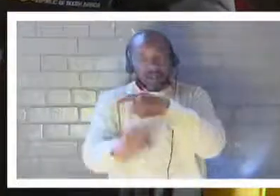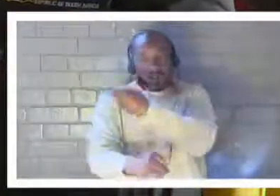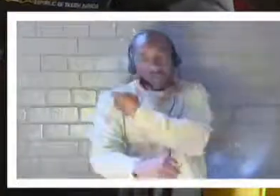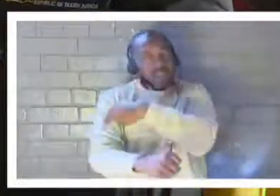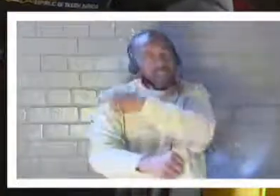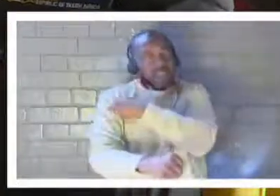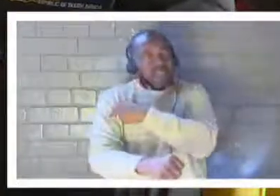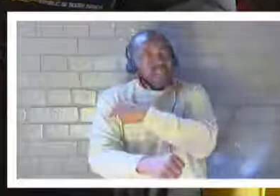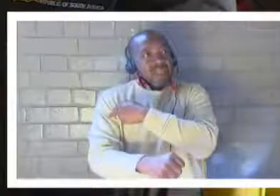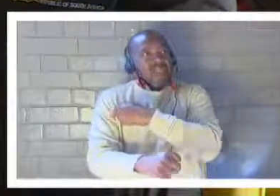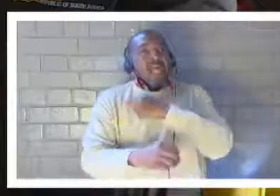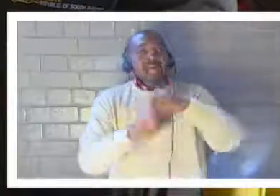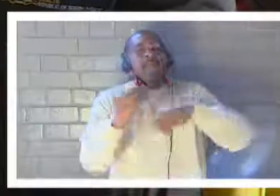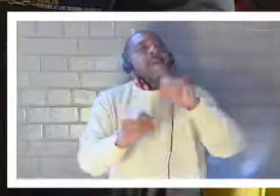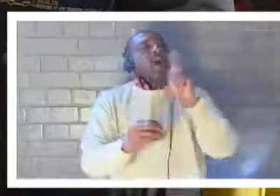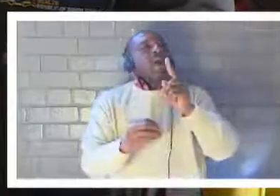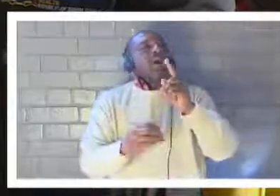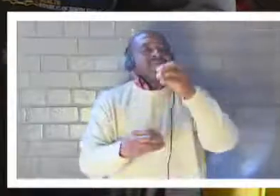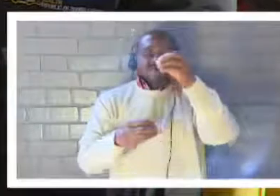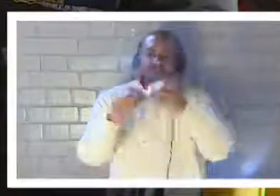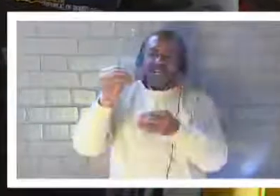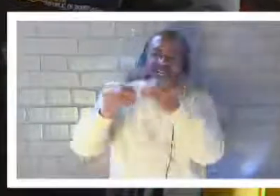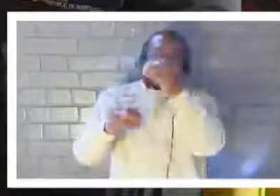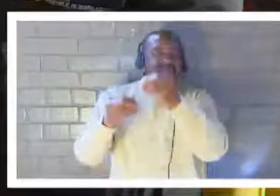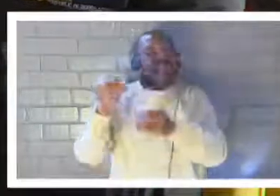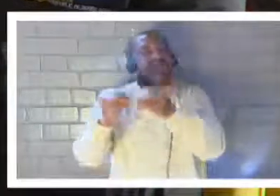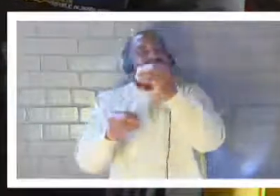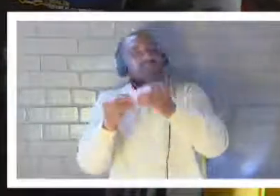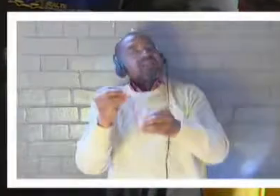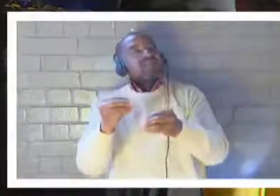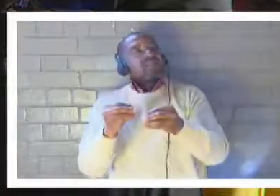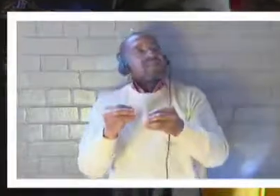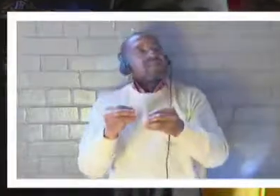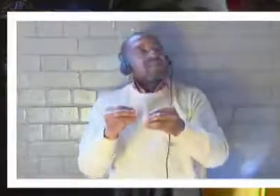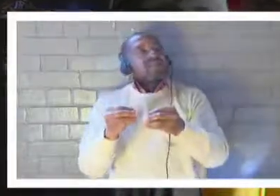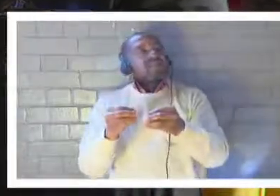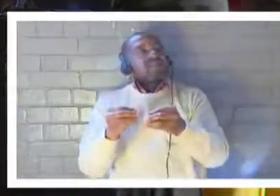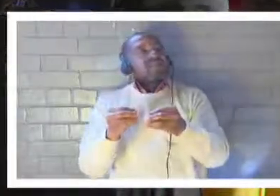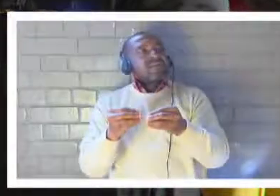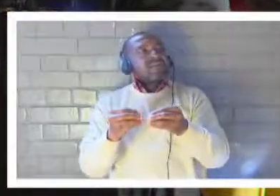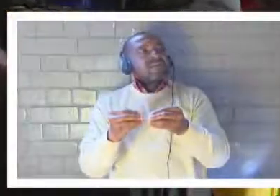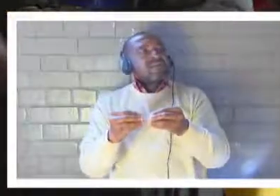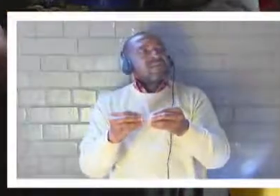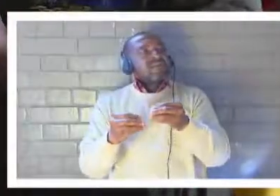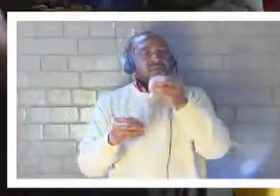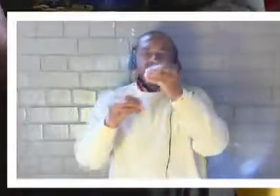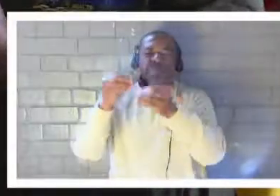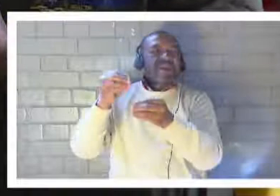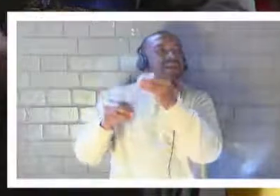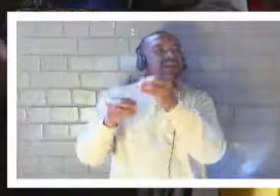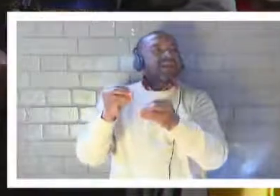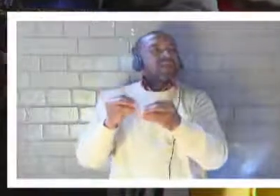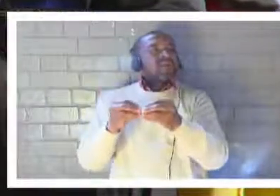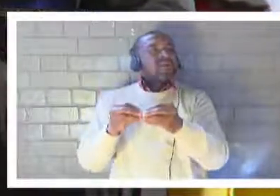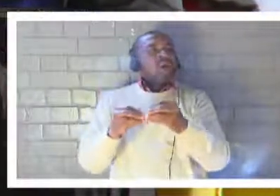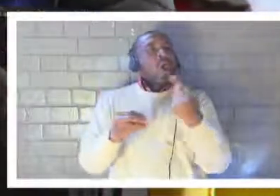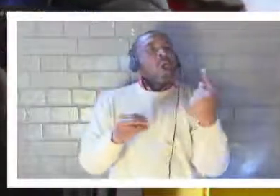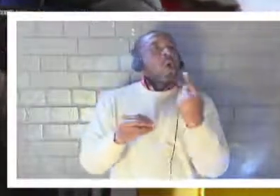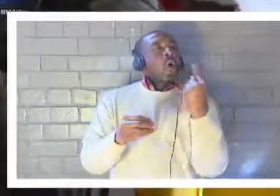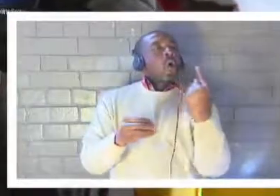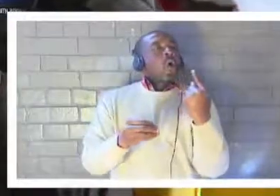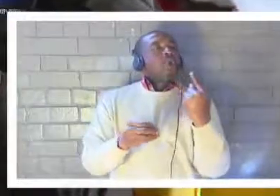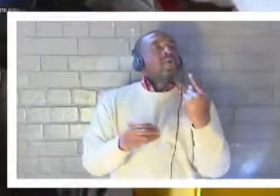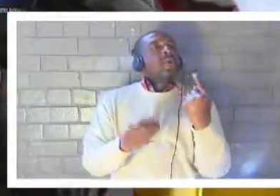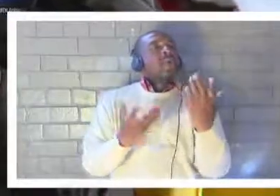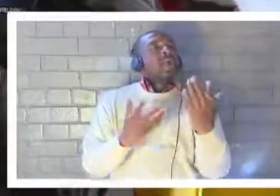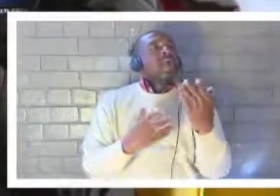in maintenance, you go to the institution, you will be having the FMU manager, and then the FMU manager will be